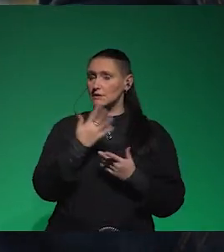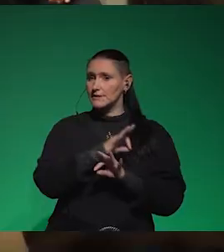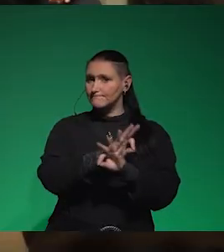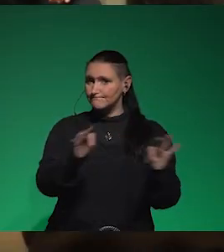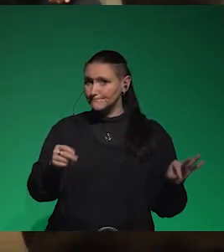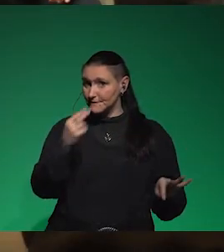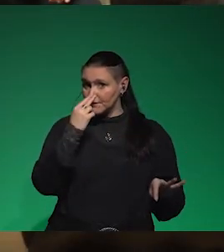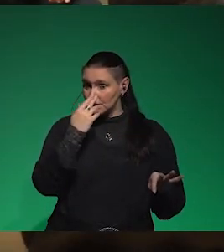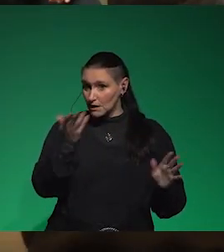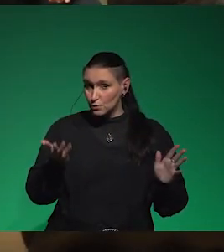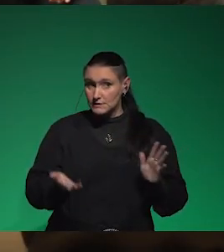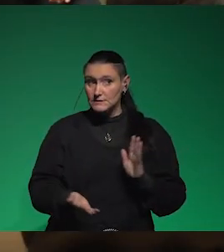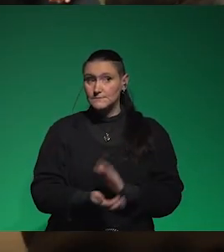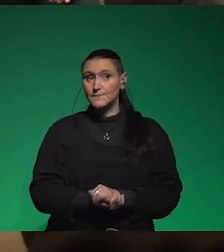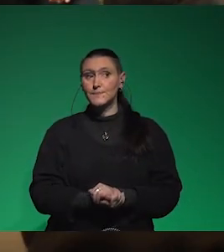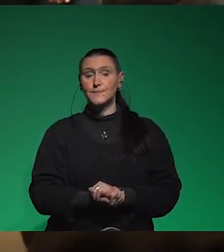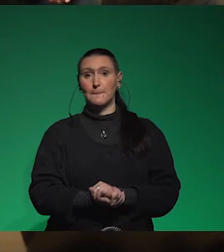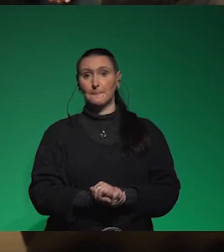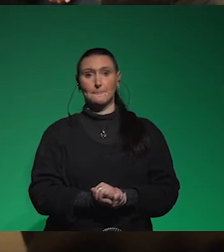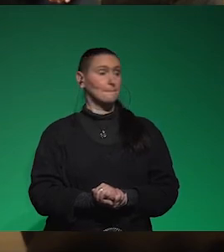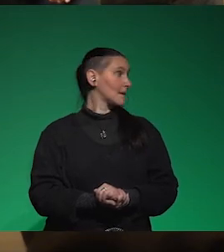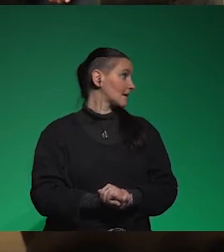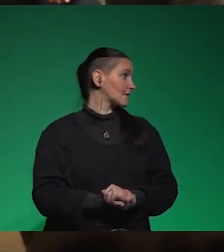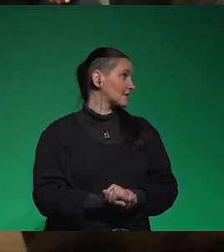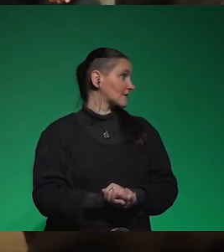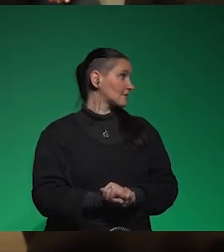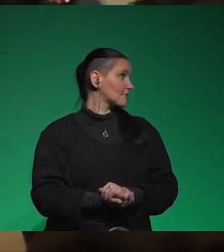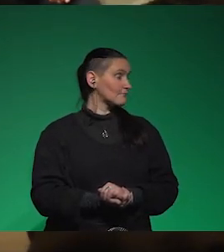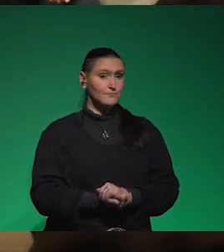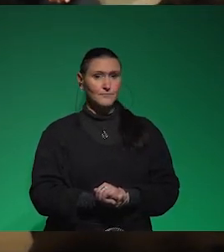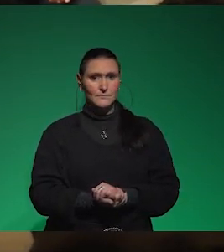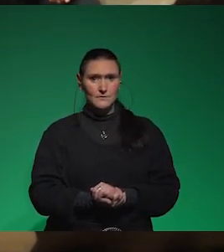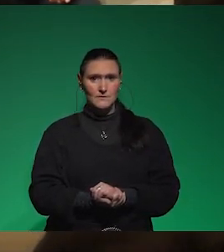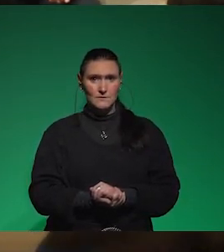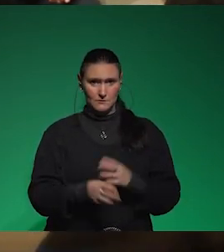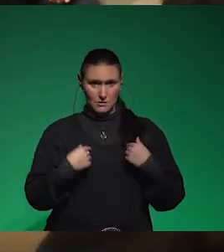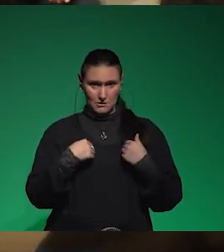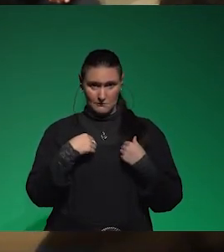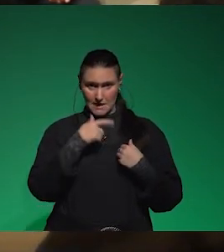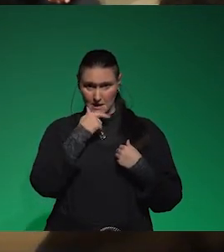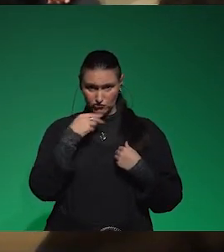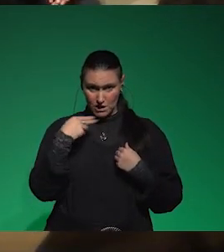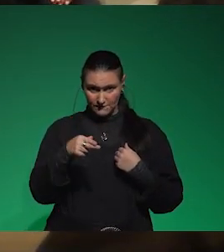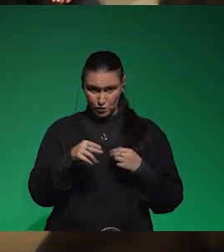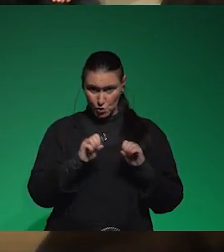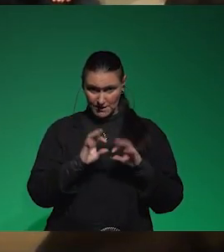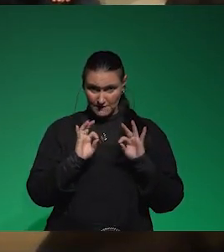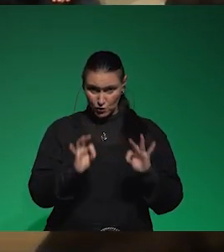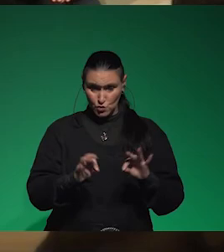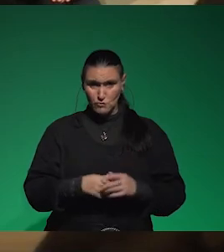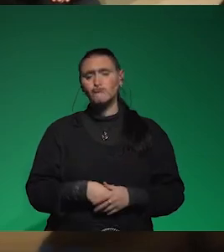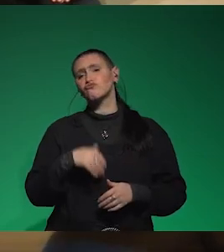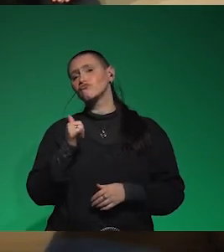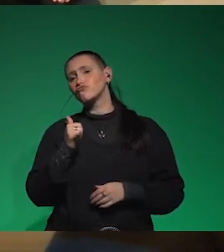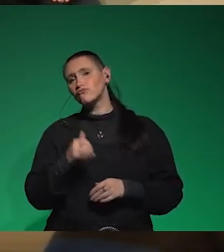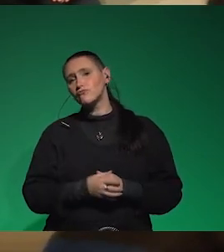you have harnessed, what are they? So thanks. Is it okay wenn ich auf Englisch antworte? So thanks a lot for your questions about what we